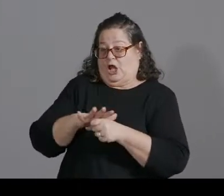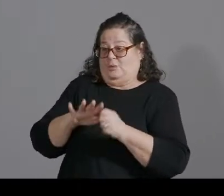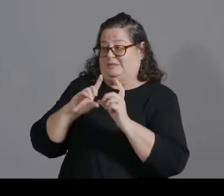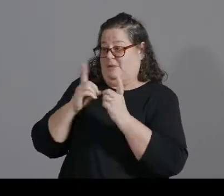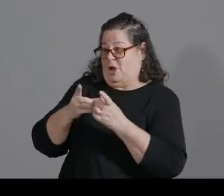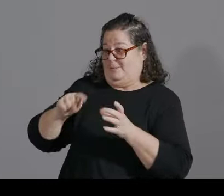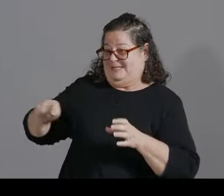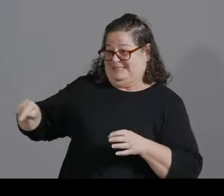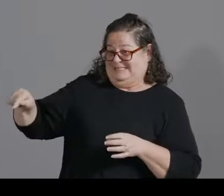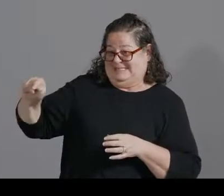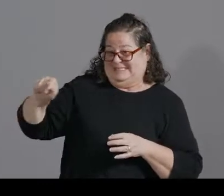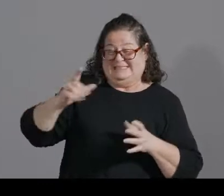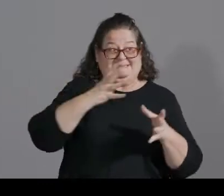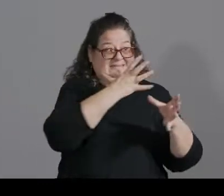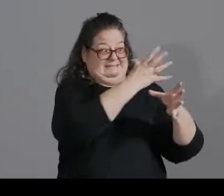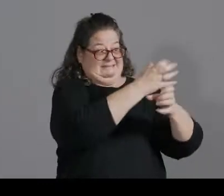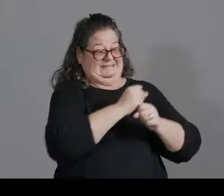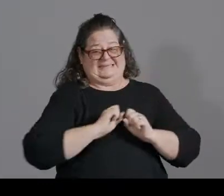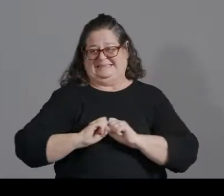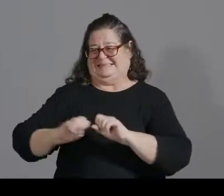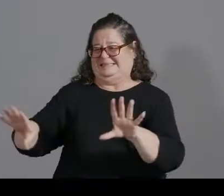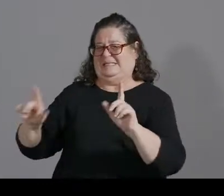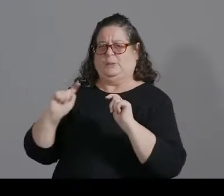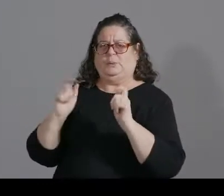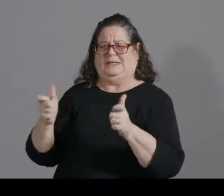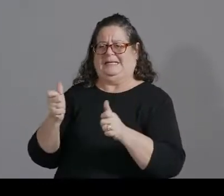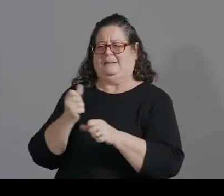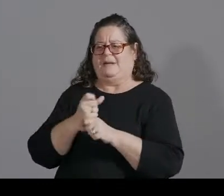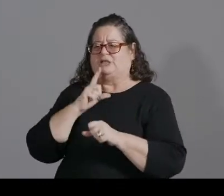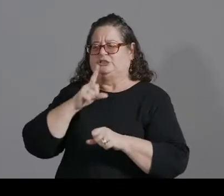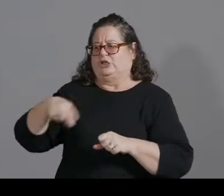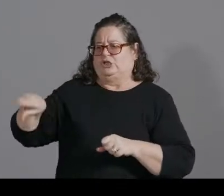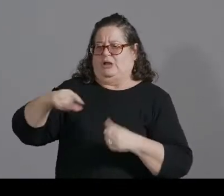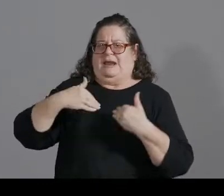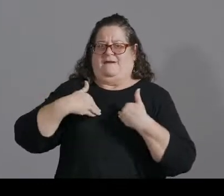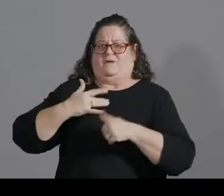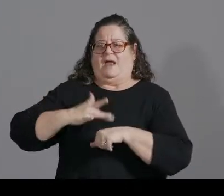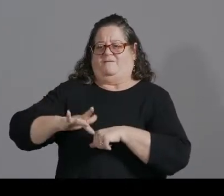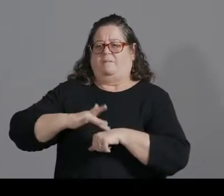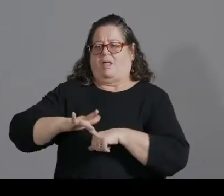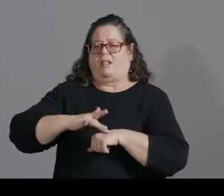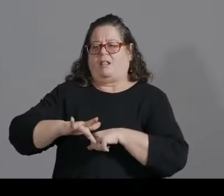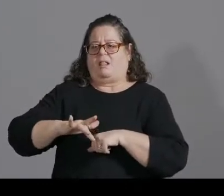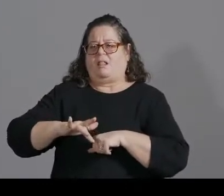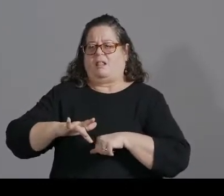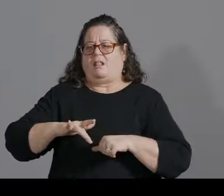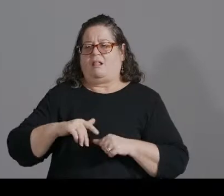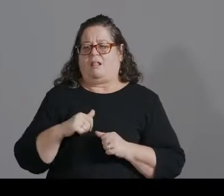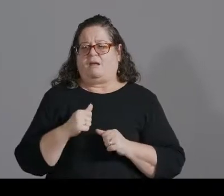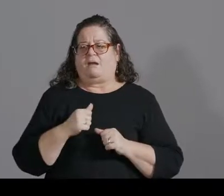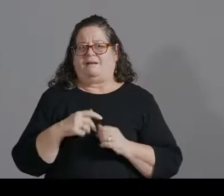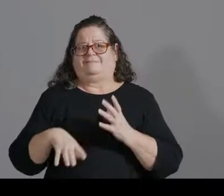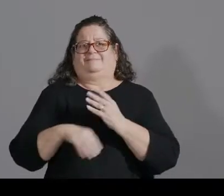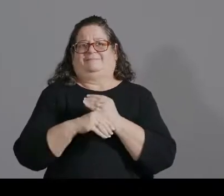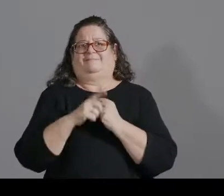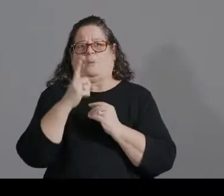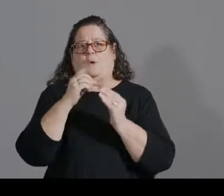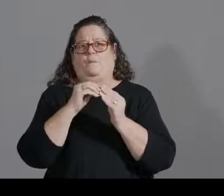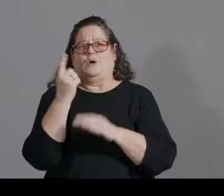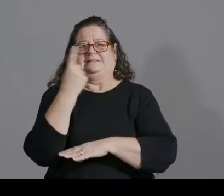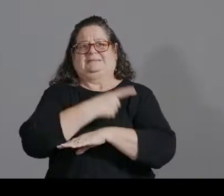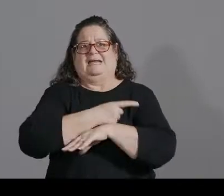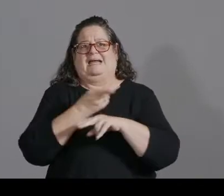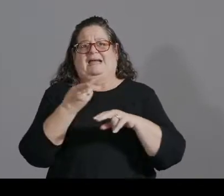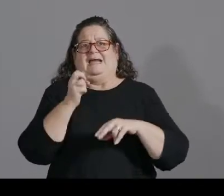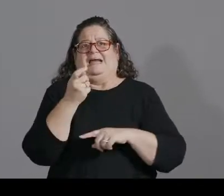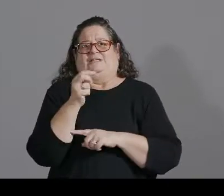trying to make sure that we have the vaccine available to cover, knowing that there will be an additional day that week before the